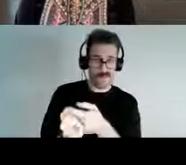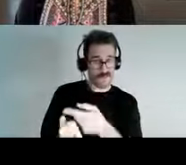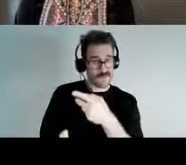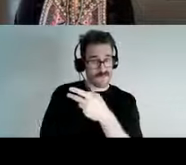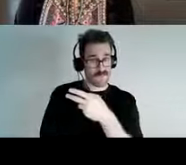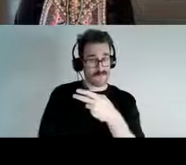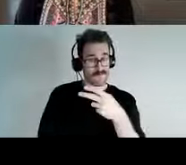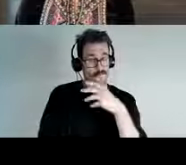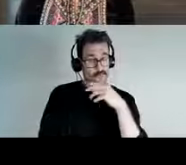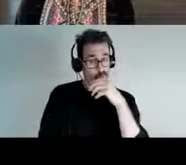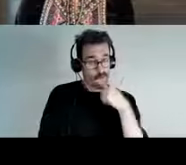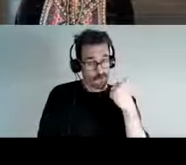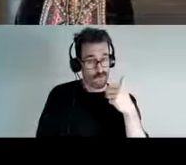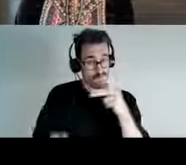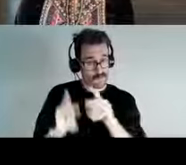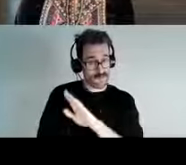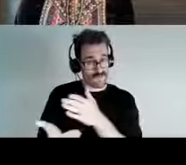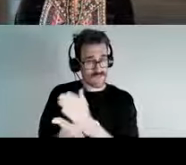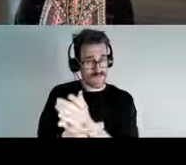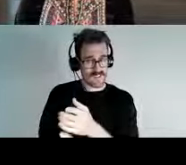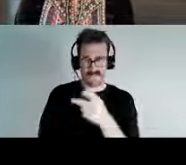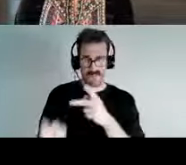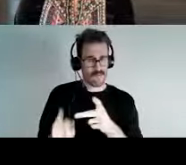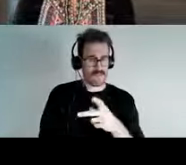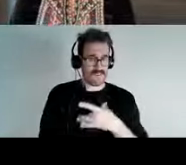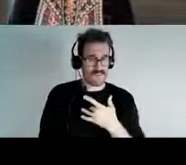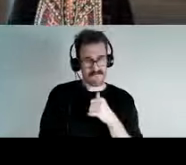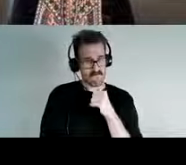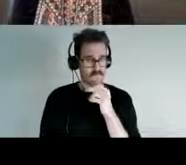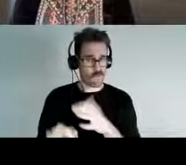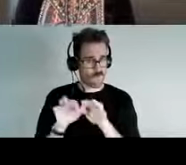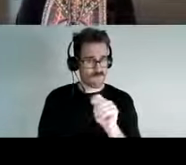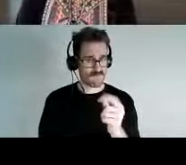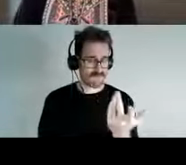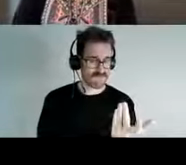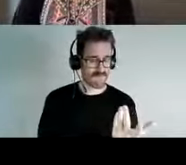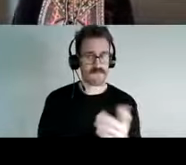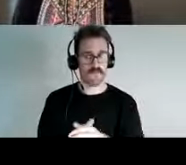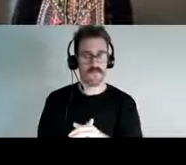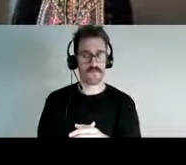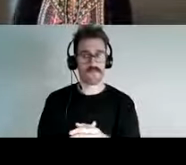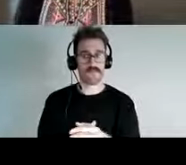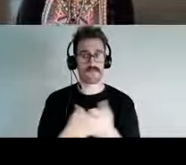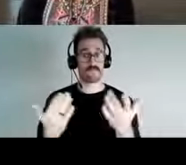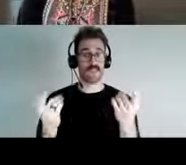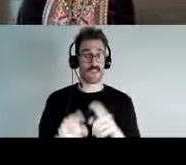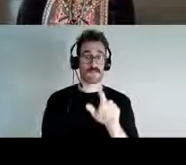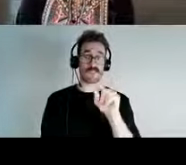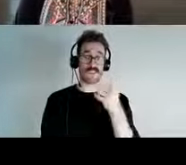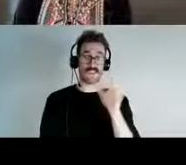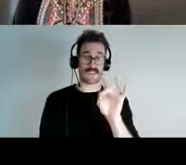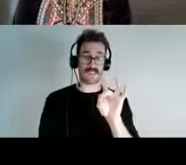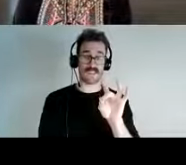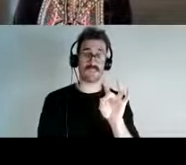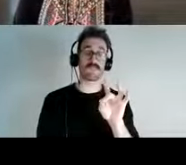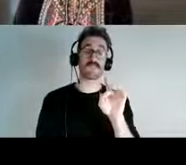there has been much positive news on our work to secure a convention, even though we're not there yet. In 2018,